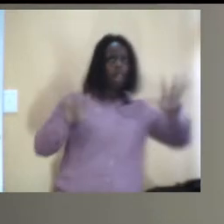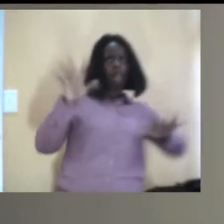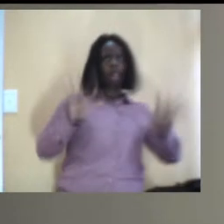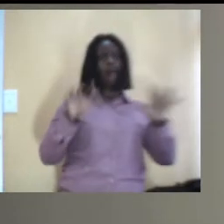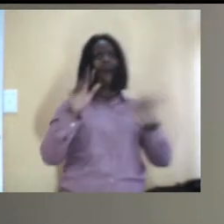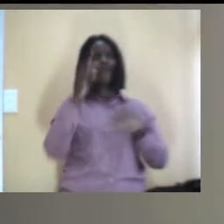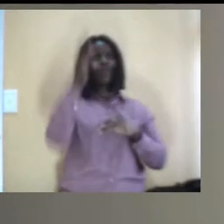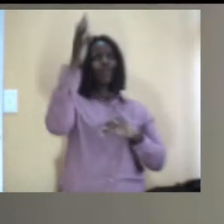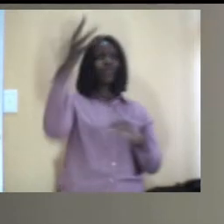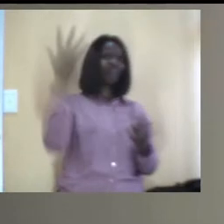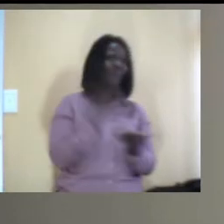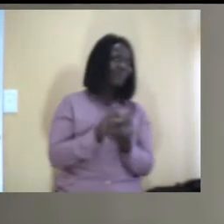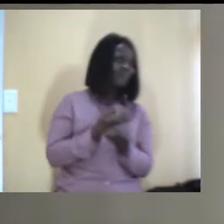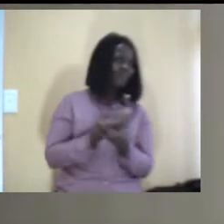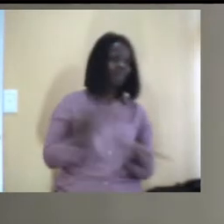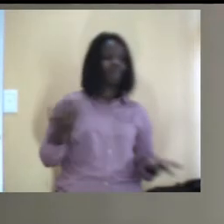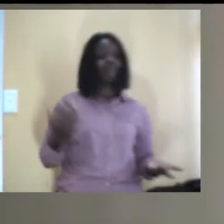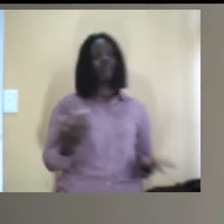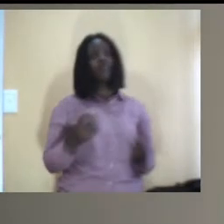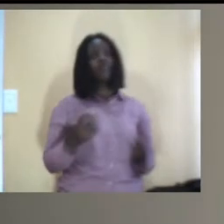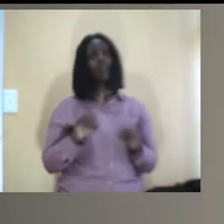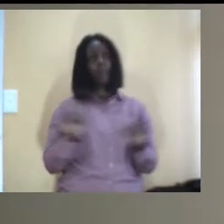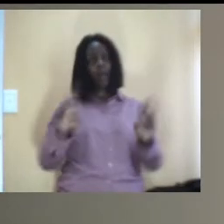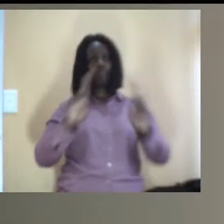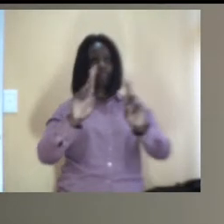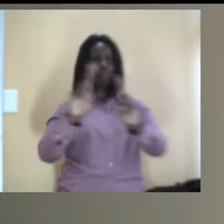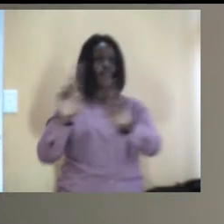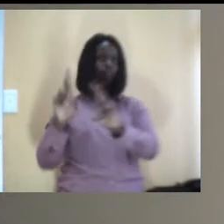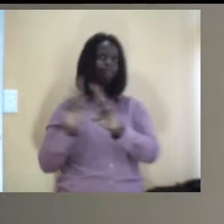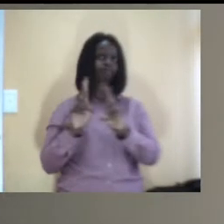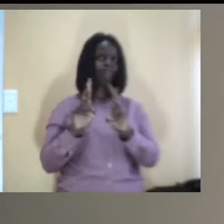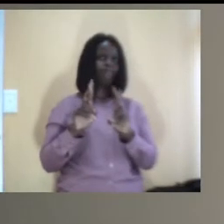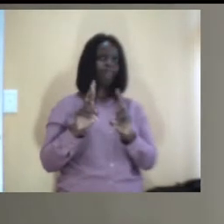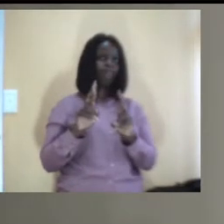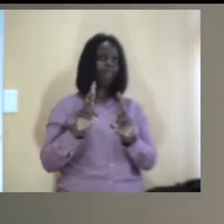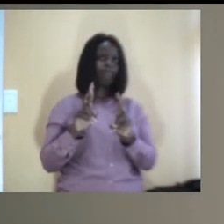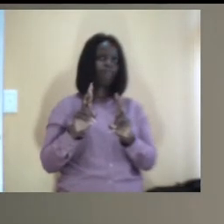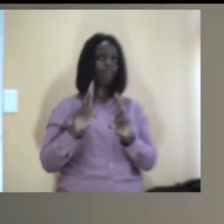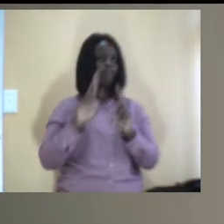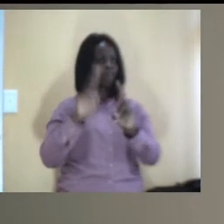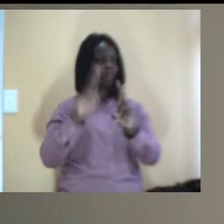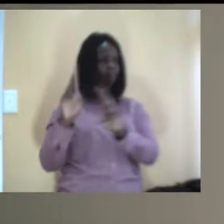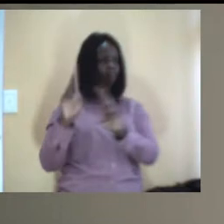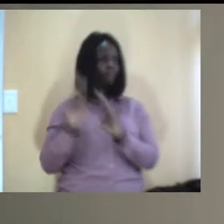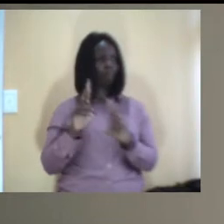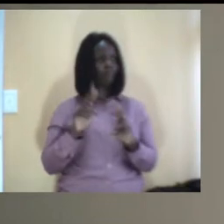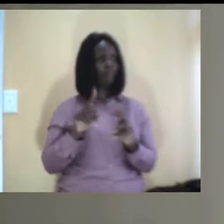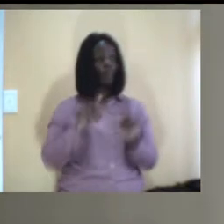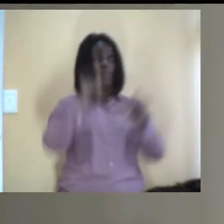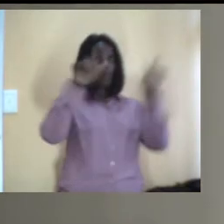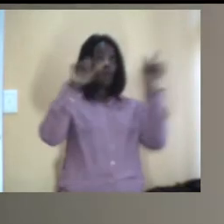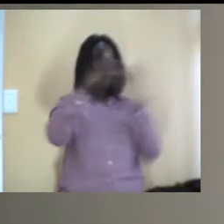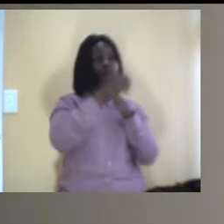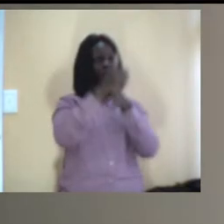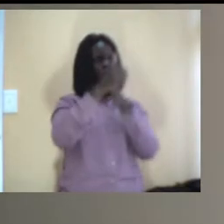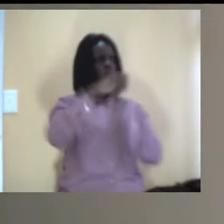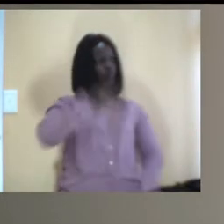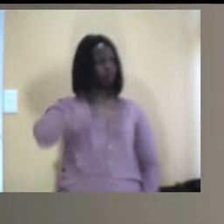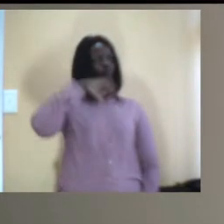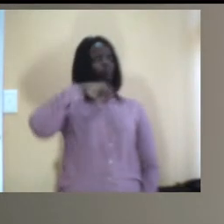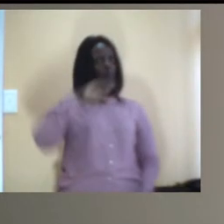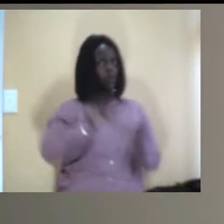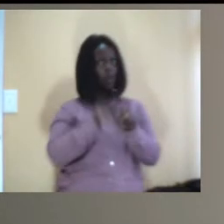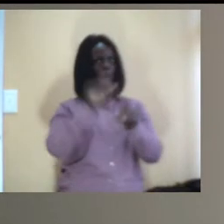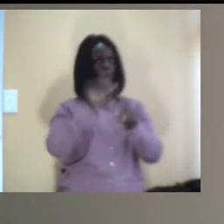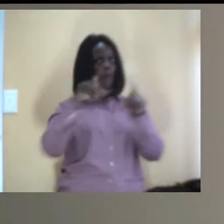people. We remain hopeful that with the courage of our leadership and resilience of our